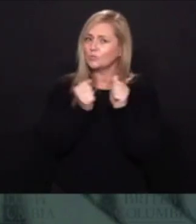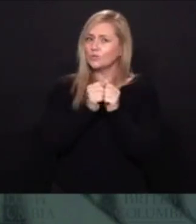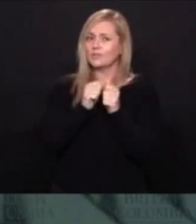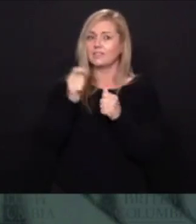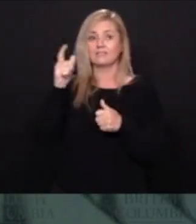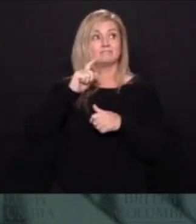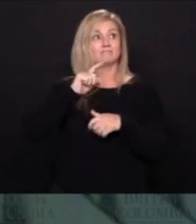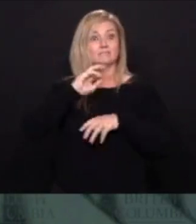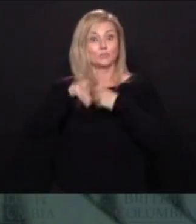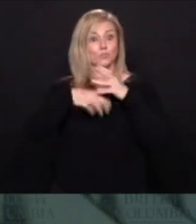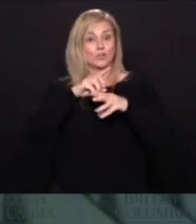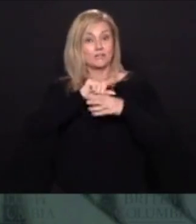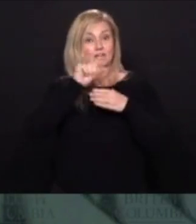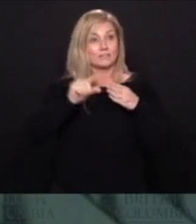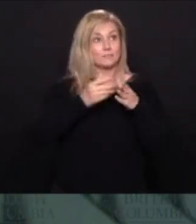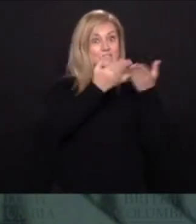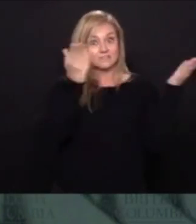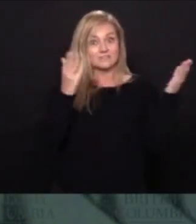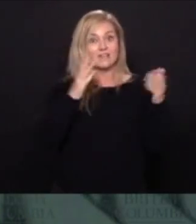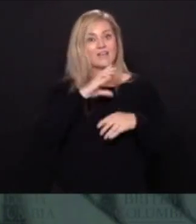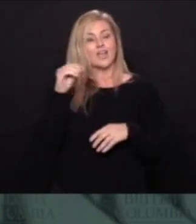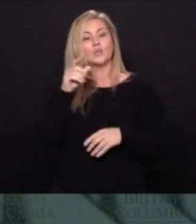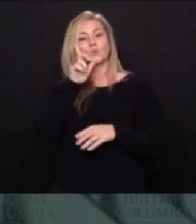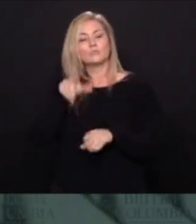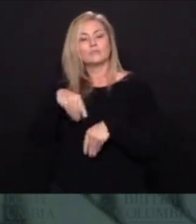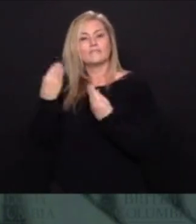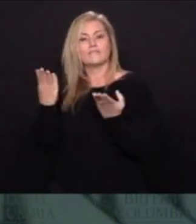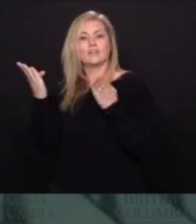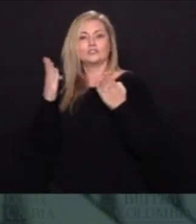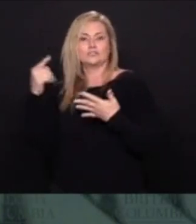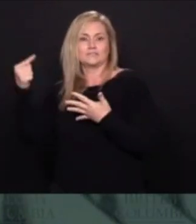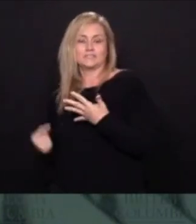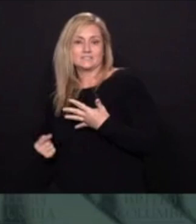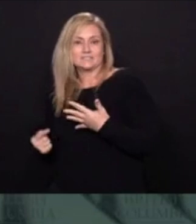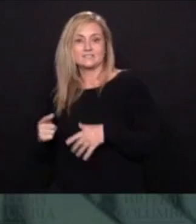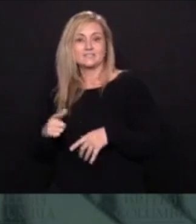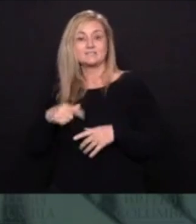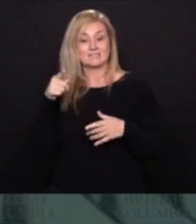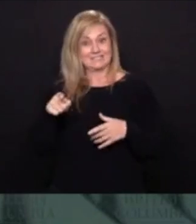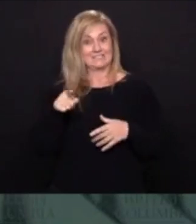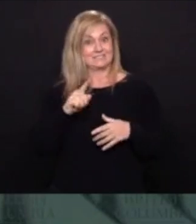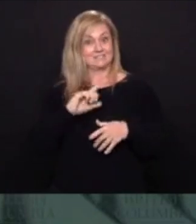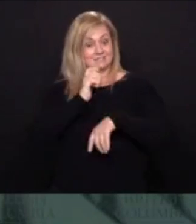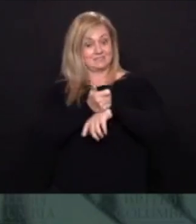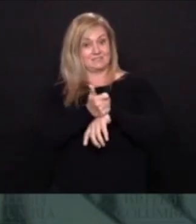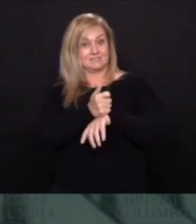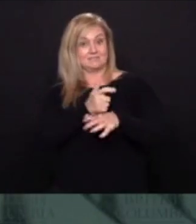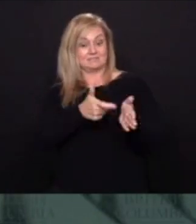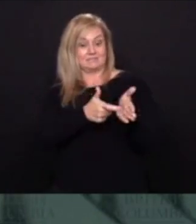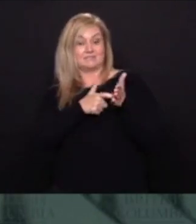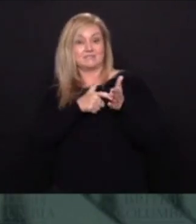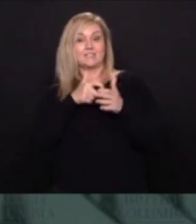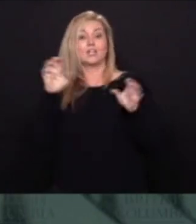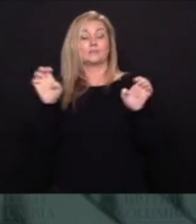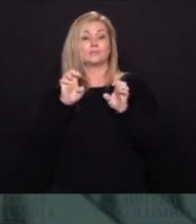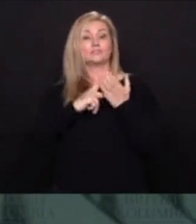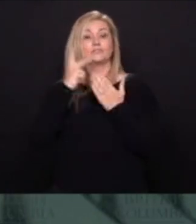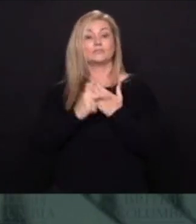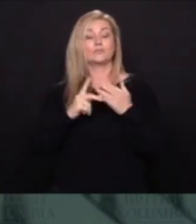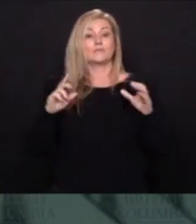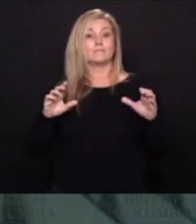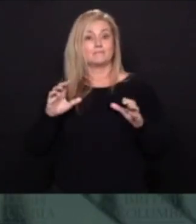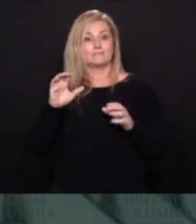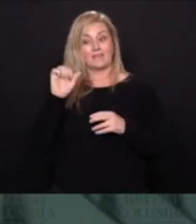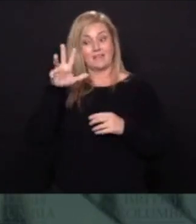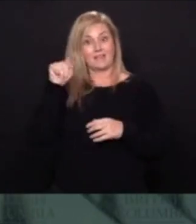local governments and service delivery partners. It's taking place under the Emergency Program Act and as part of the